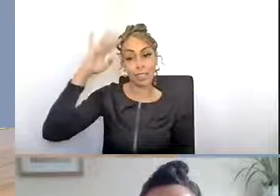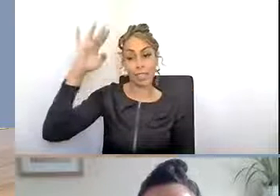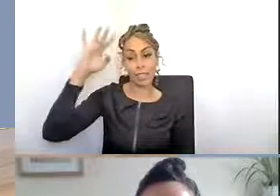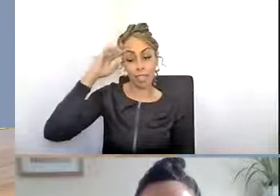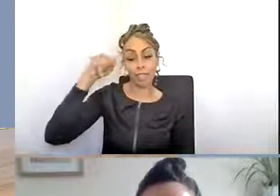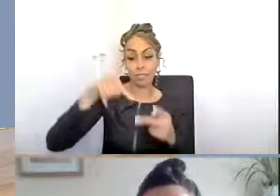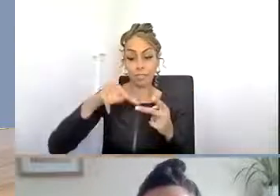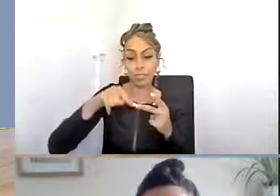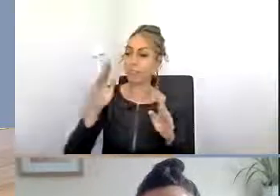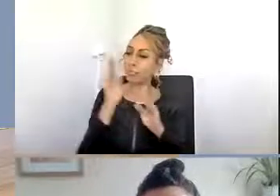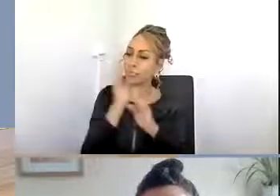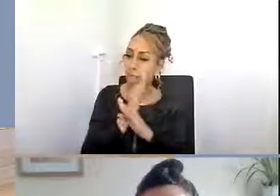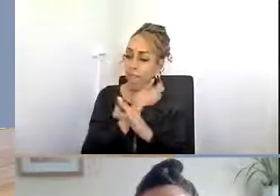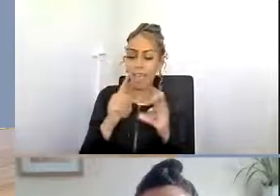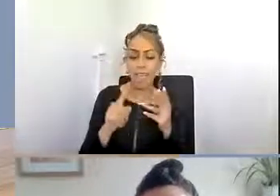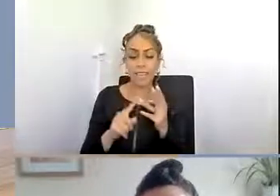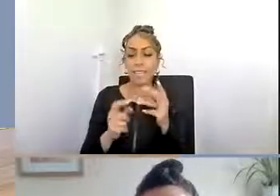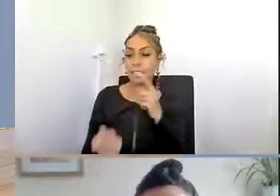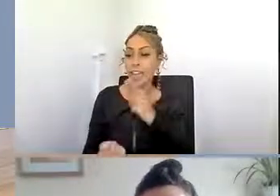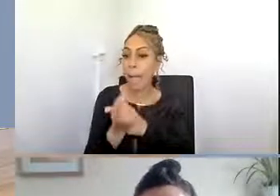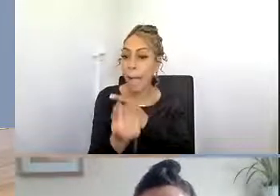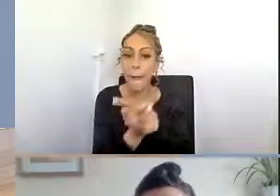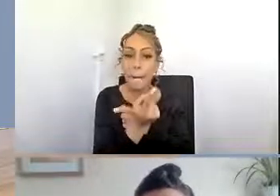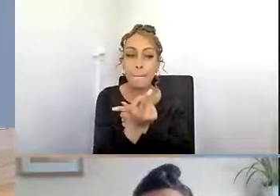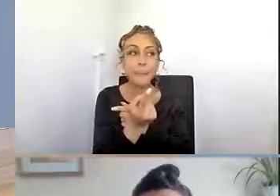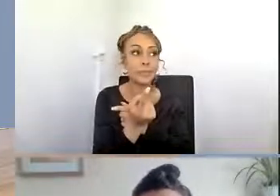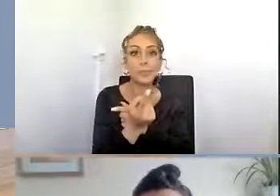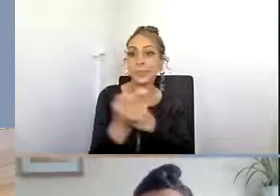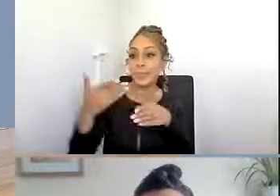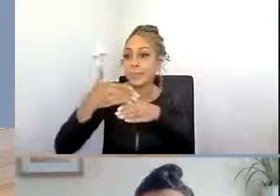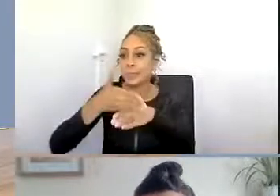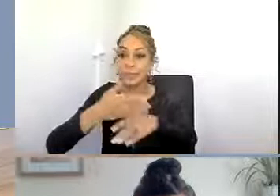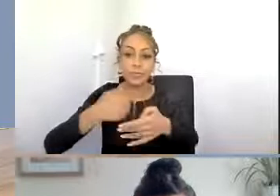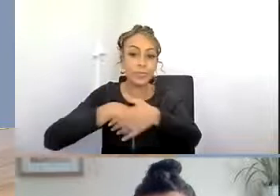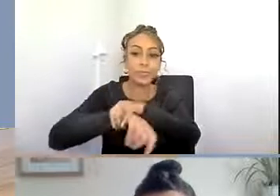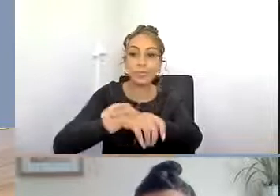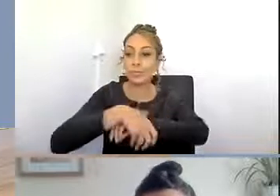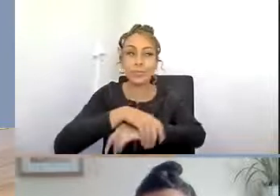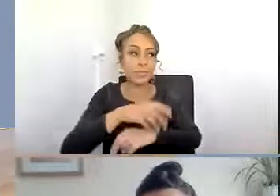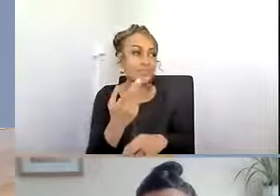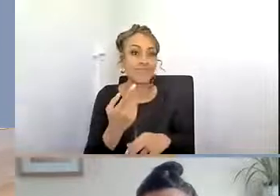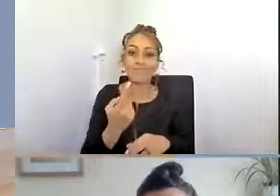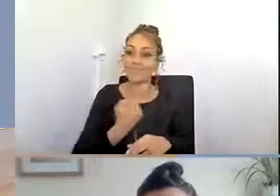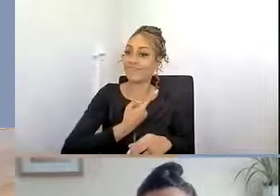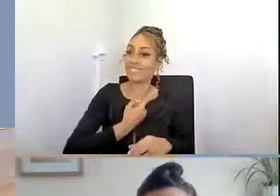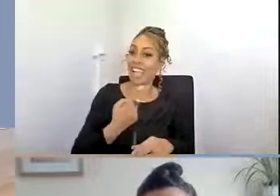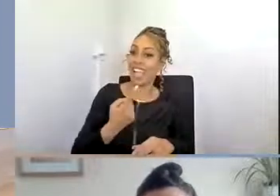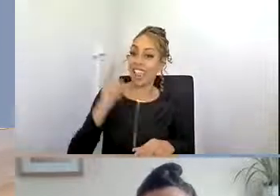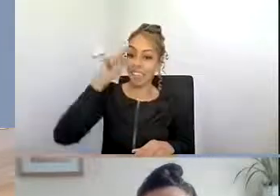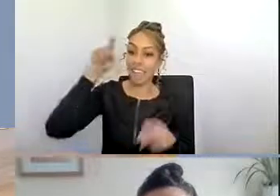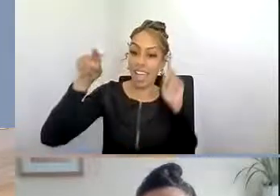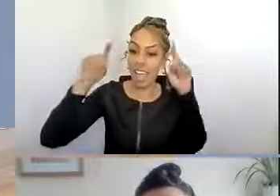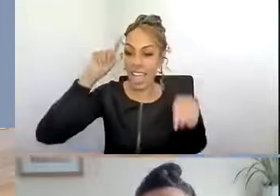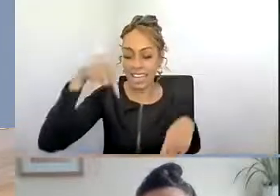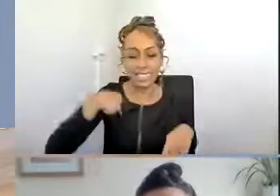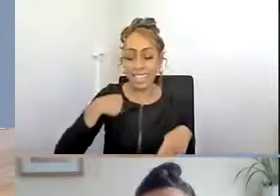private, opportunistic, and entrepreneurial. And we are a bit unusual. We don't have an annual